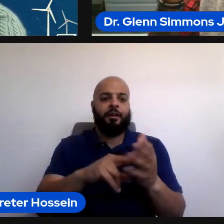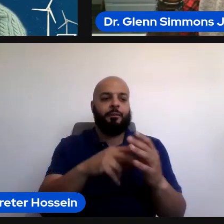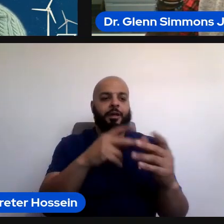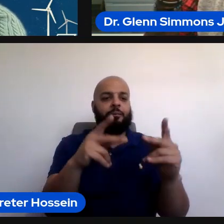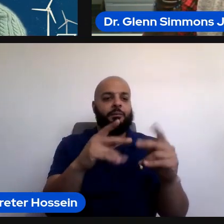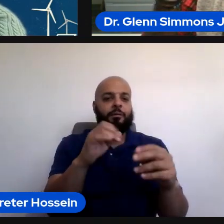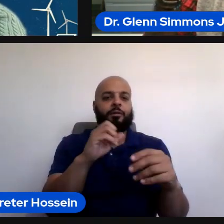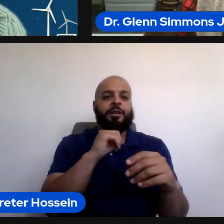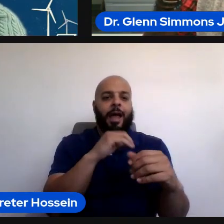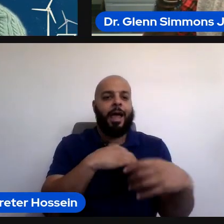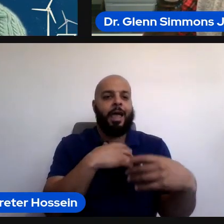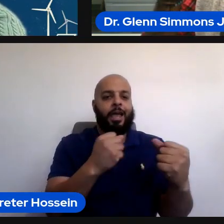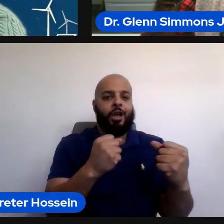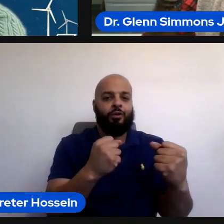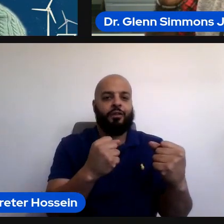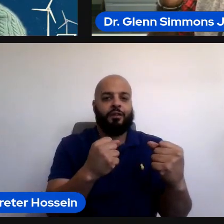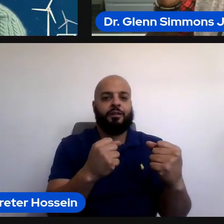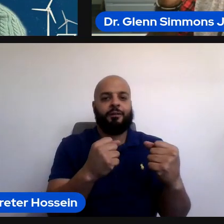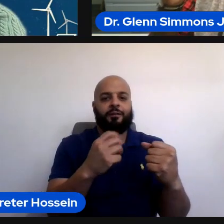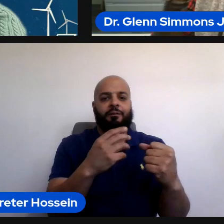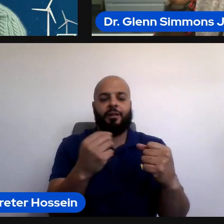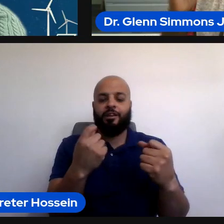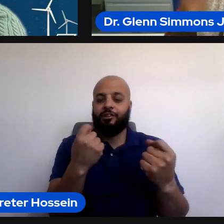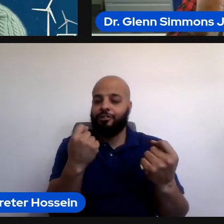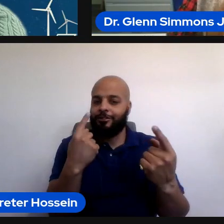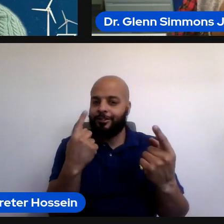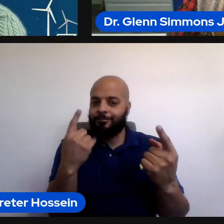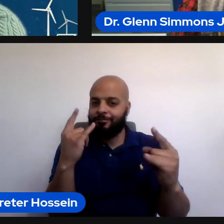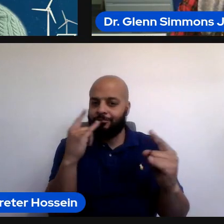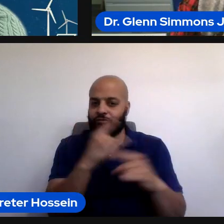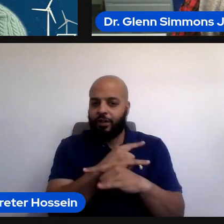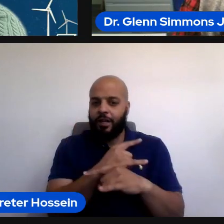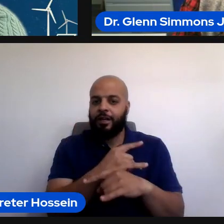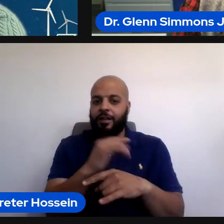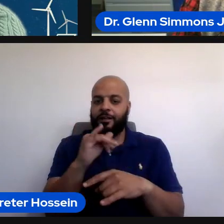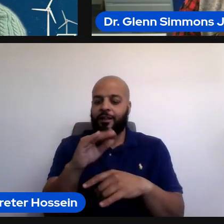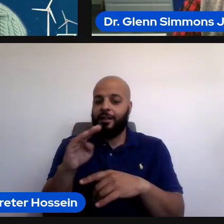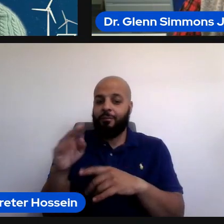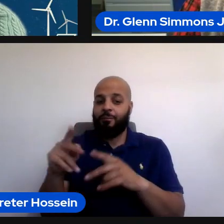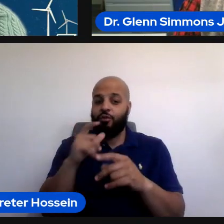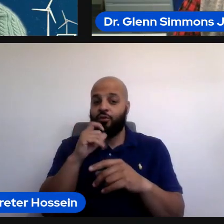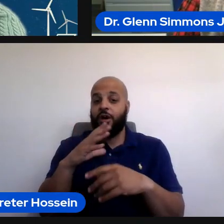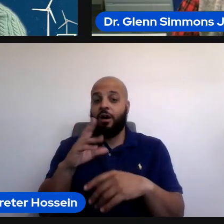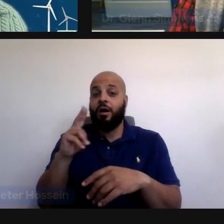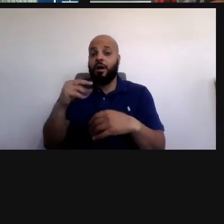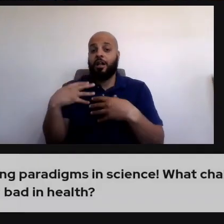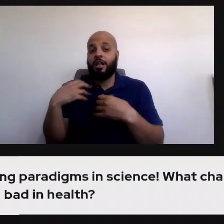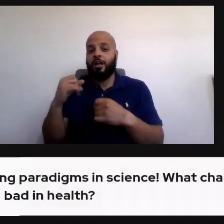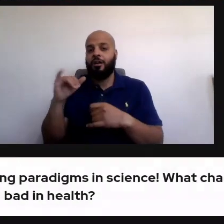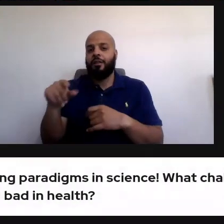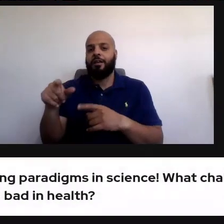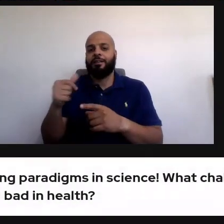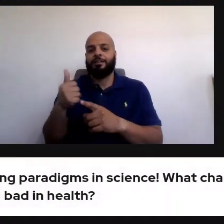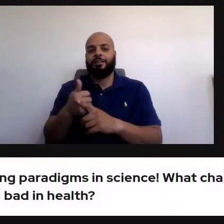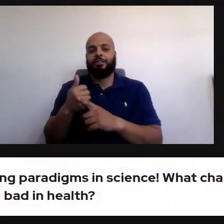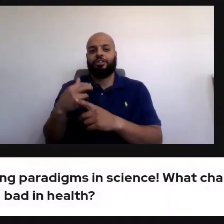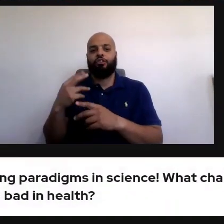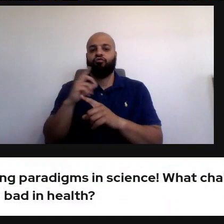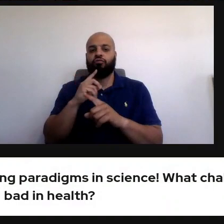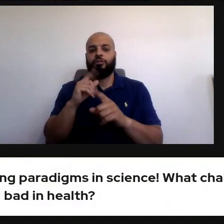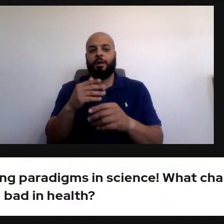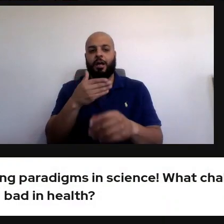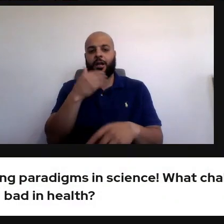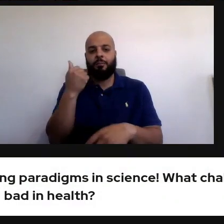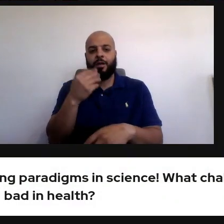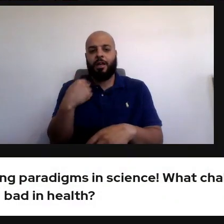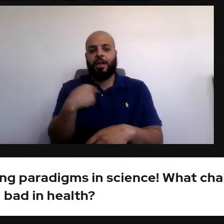obesity. And ironically enough, it looks like the metabolically unhealthy people are the ones that are responding better. And we